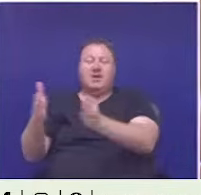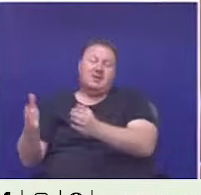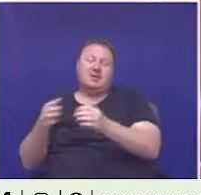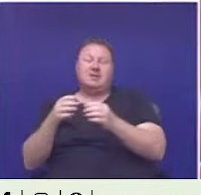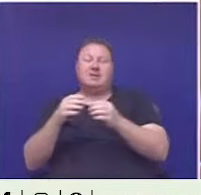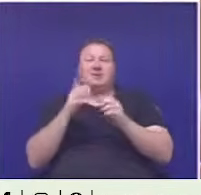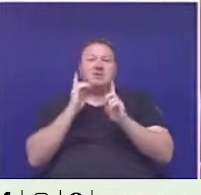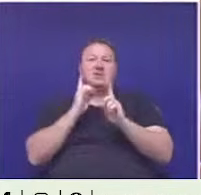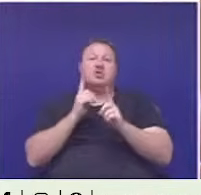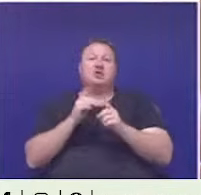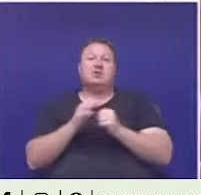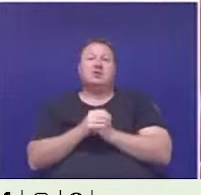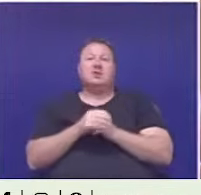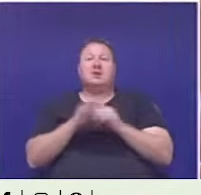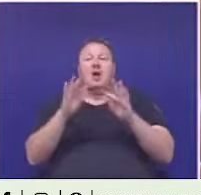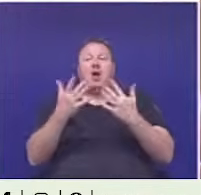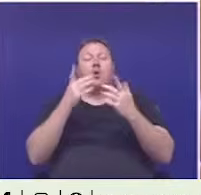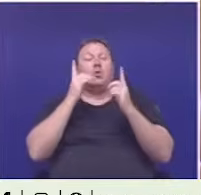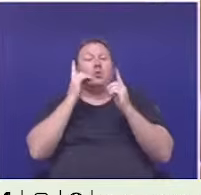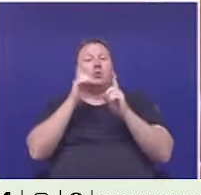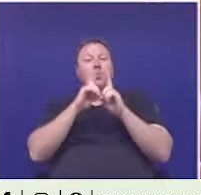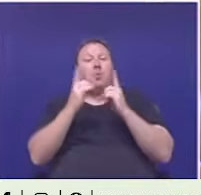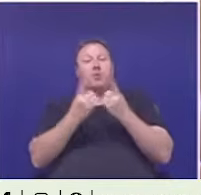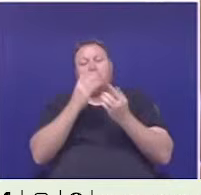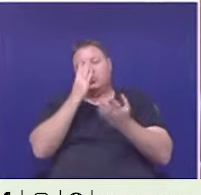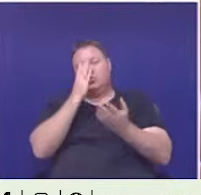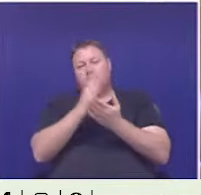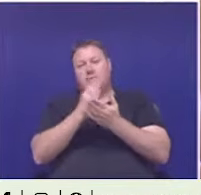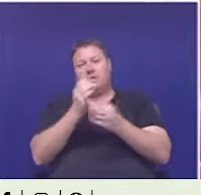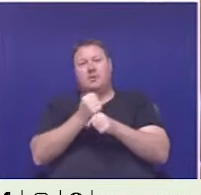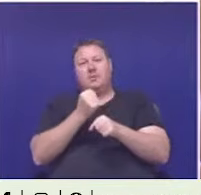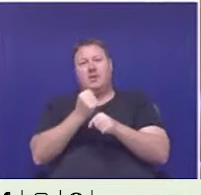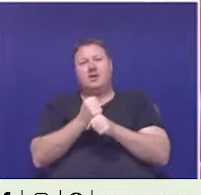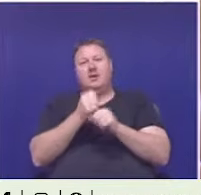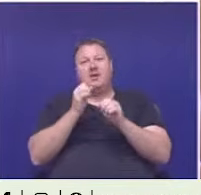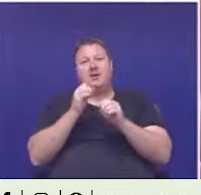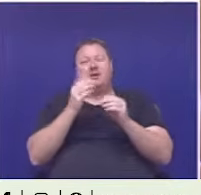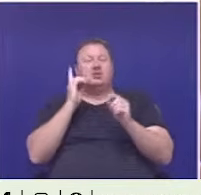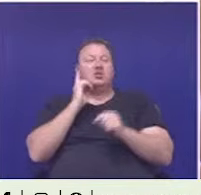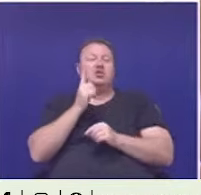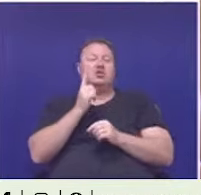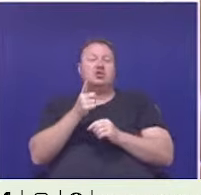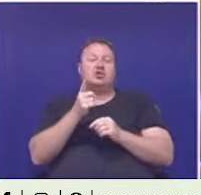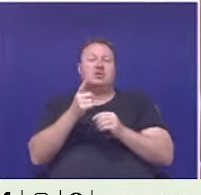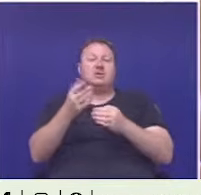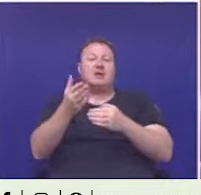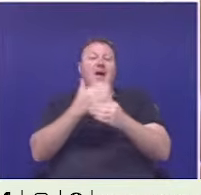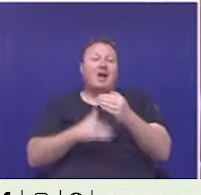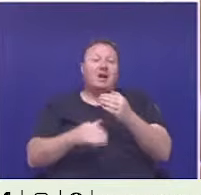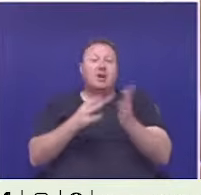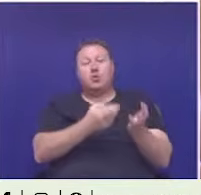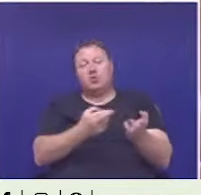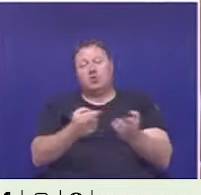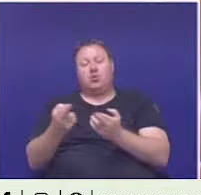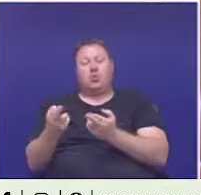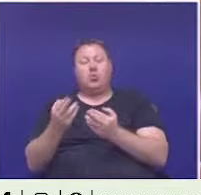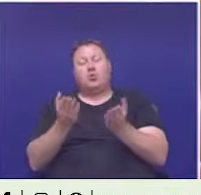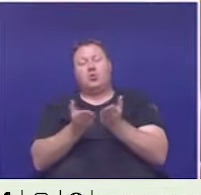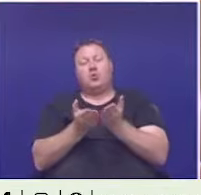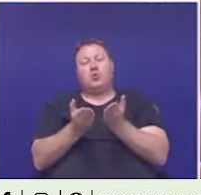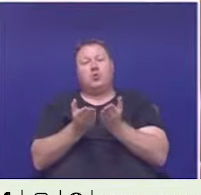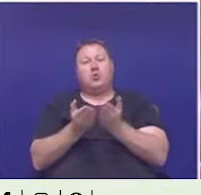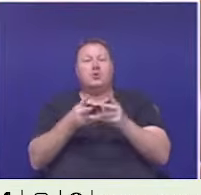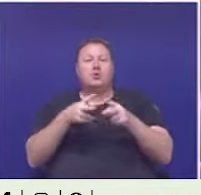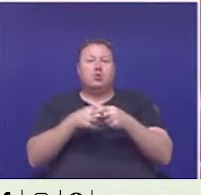And how is your department ensuring that educators in under-resourced schools receive the tools necessary for literacy and